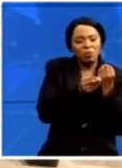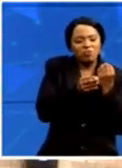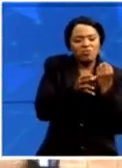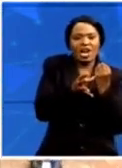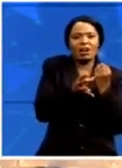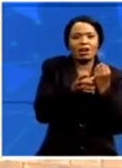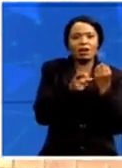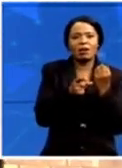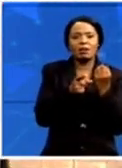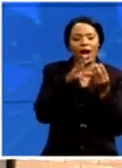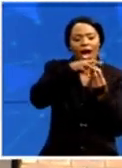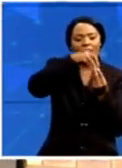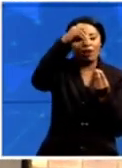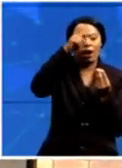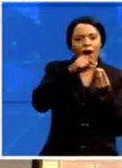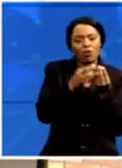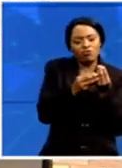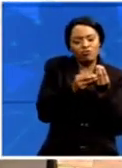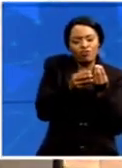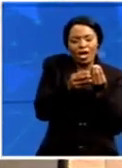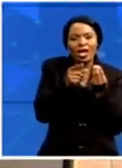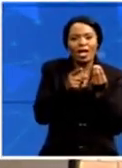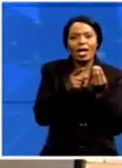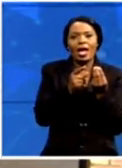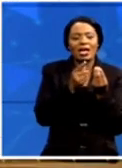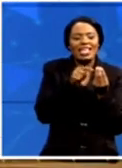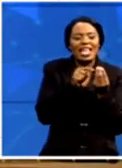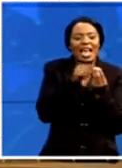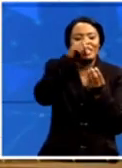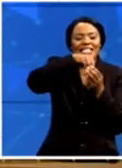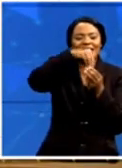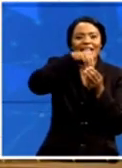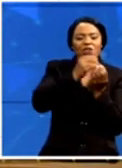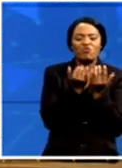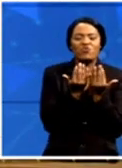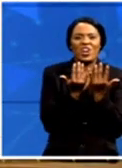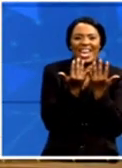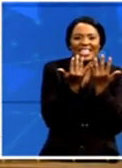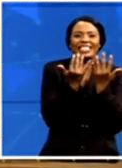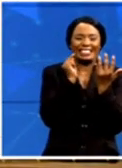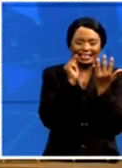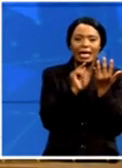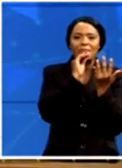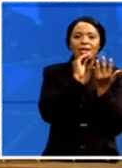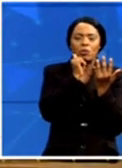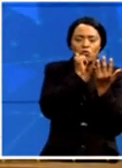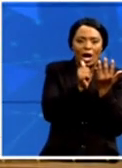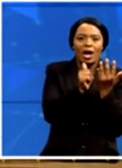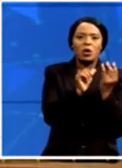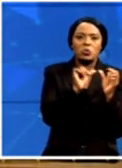still a demand for the green skin variety in Europe as well. Yeah. So let's talk about the technicality. So you had your own nursery,